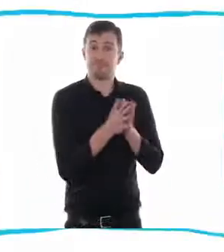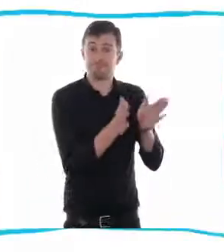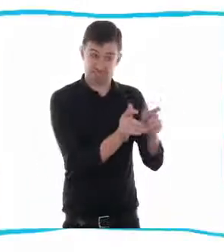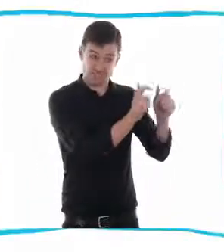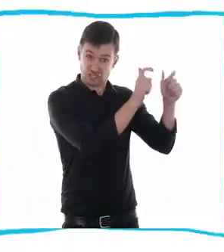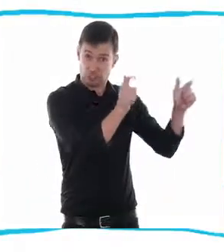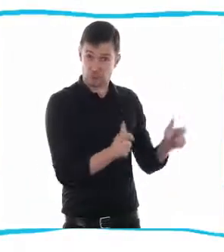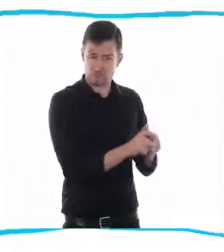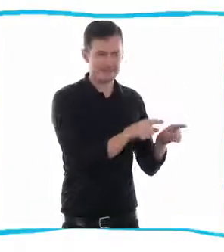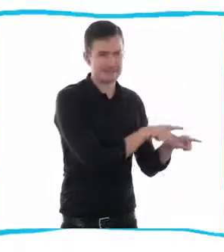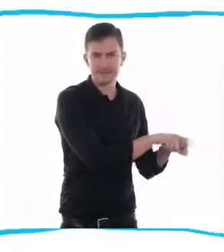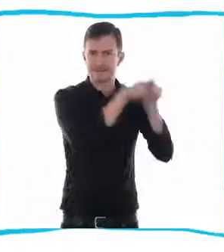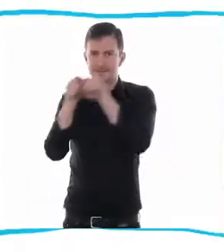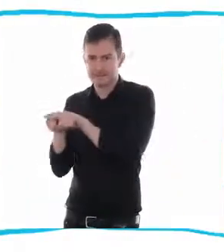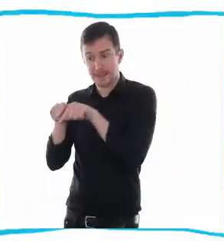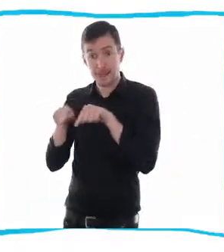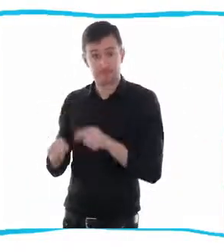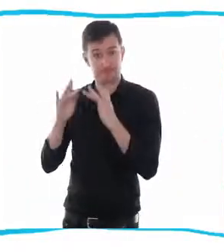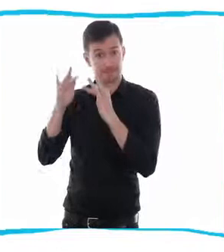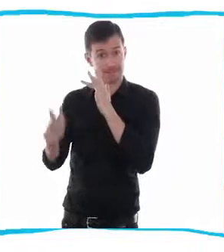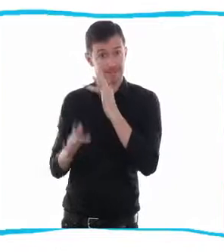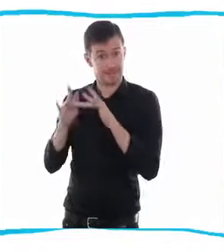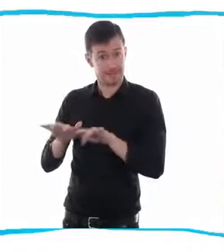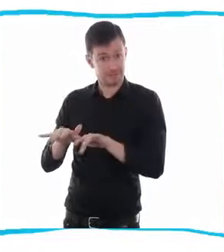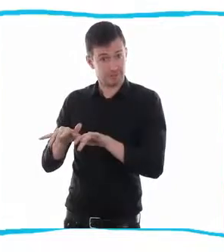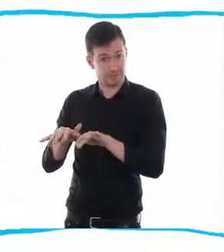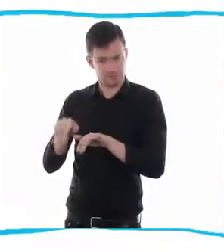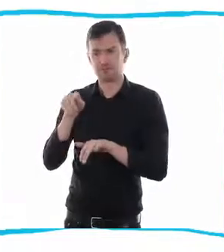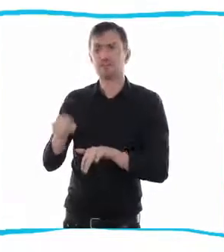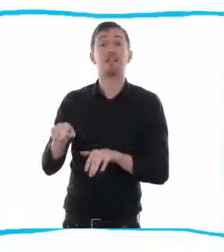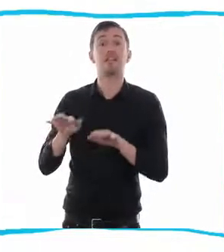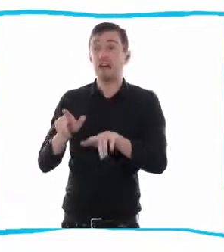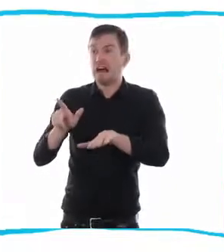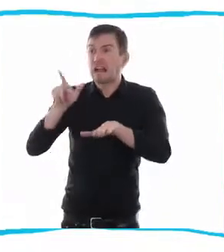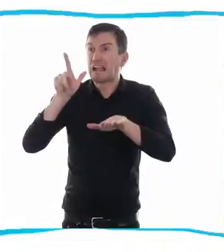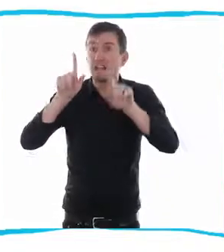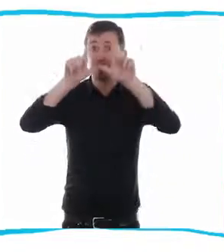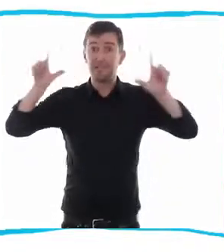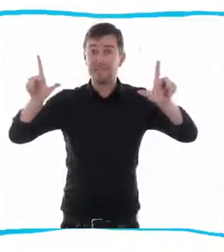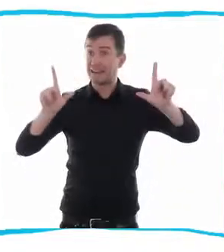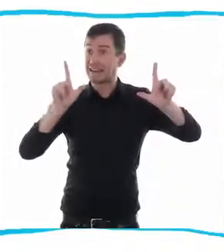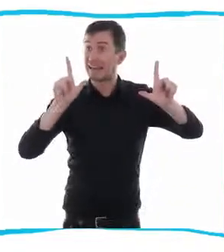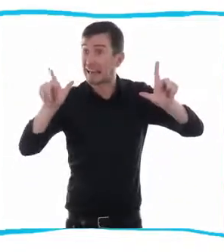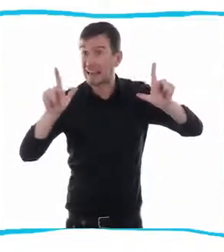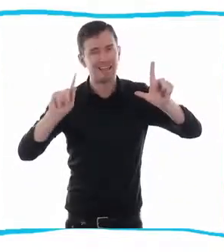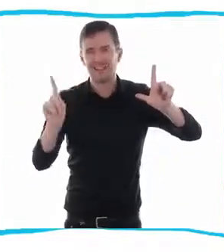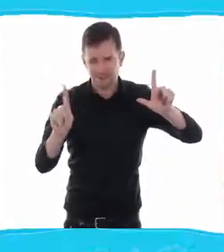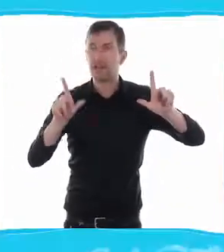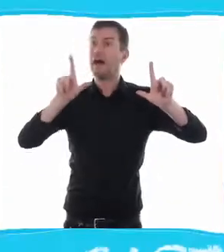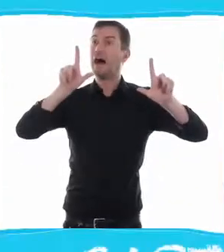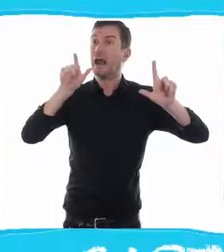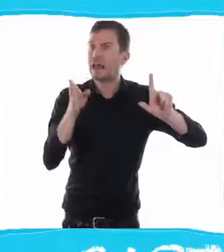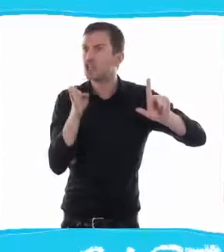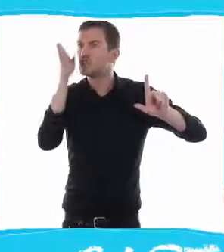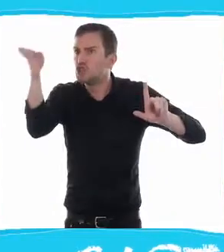internet, where you should use alternative text to explain where links will take someone, as opposed to just telling them to click here.